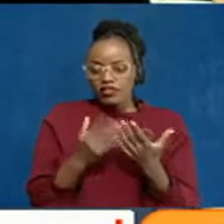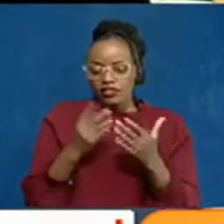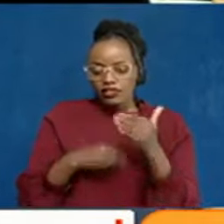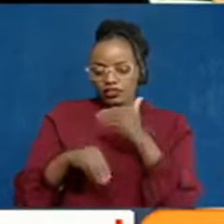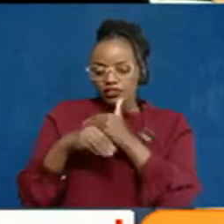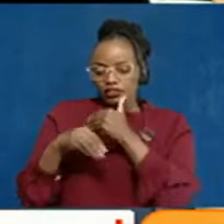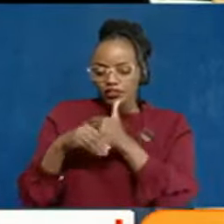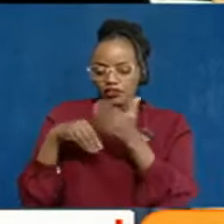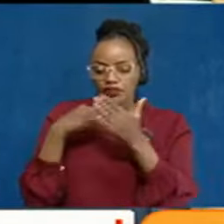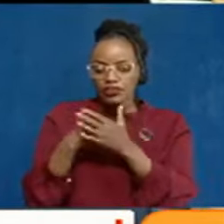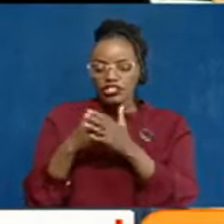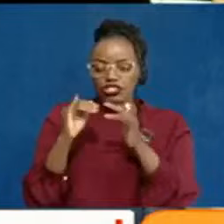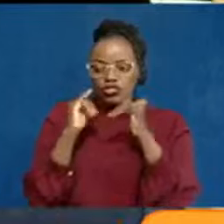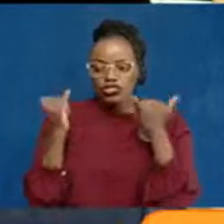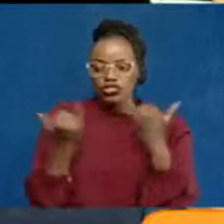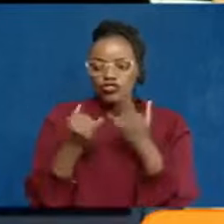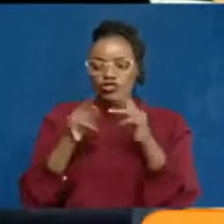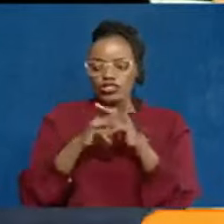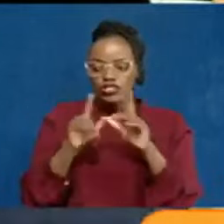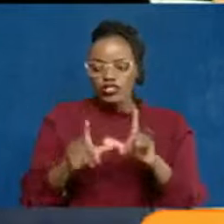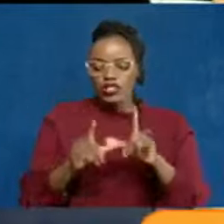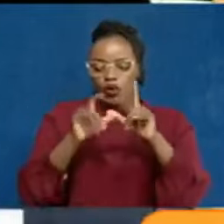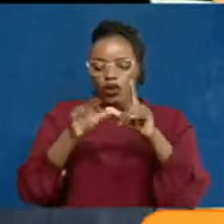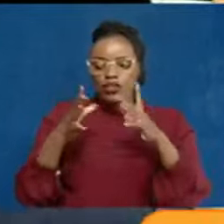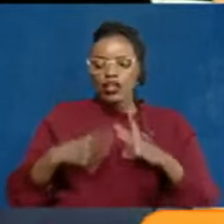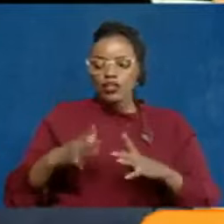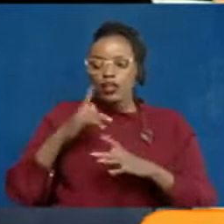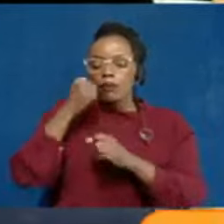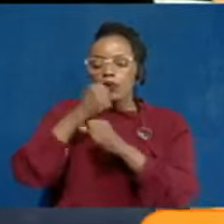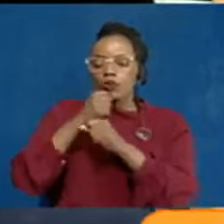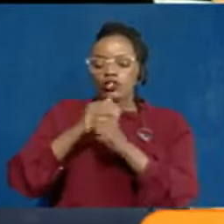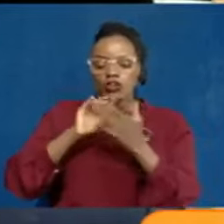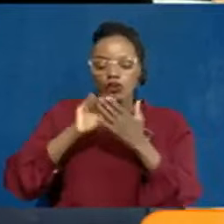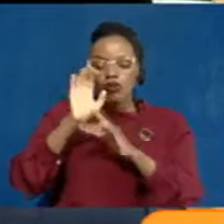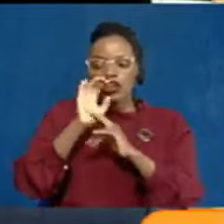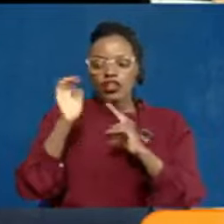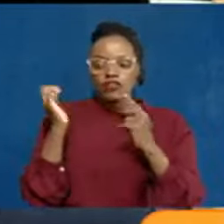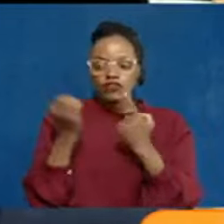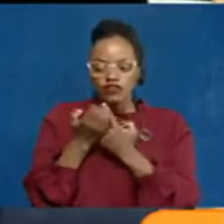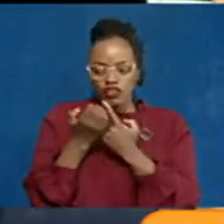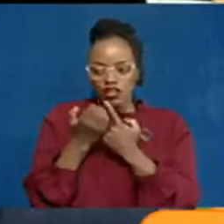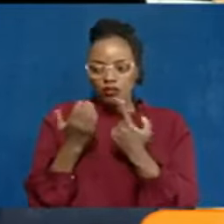increasingly financial institutions will begin to reward people who are doing more environmentally,